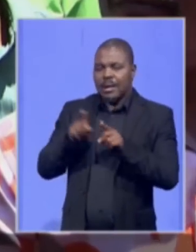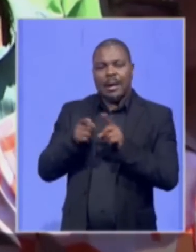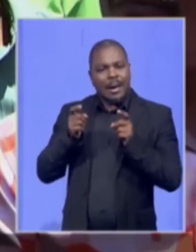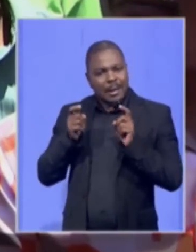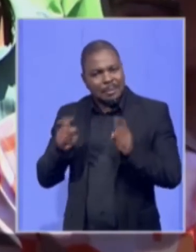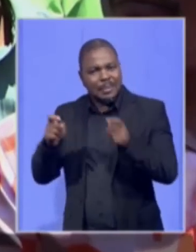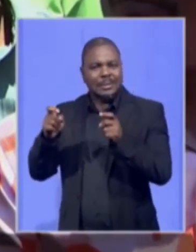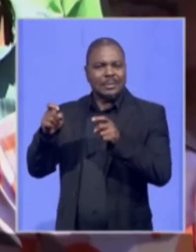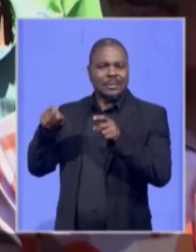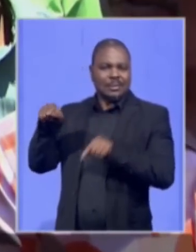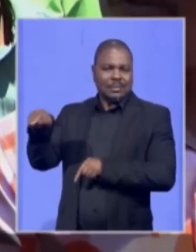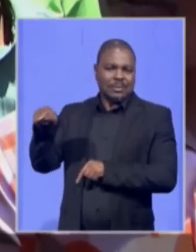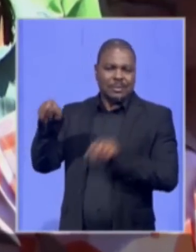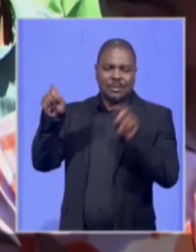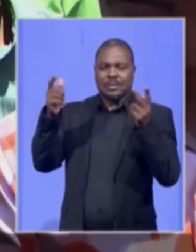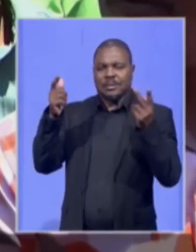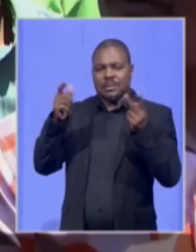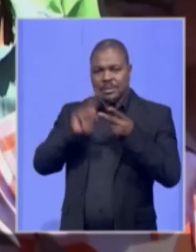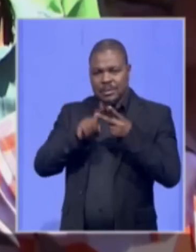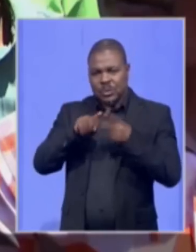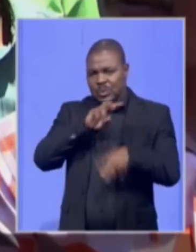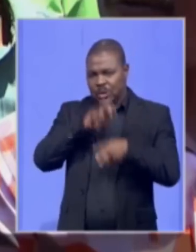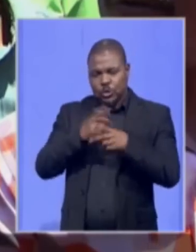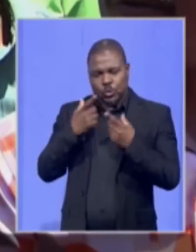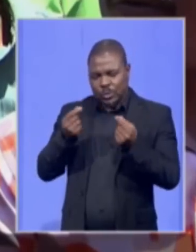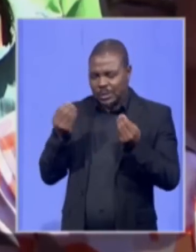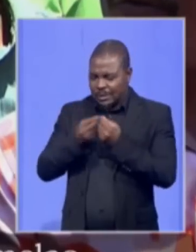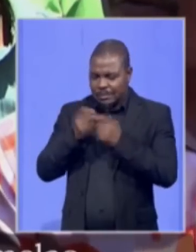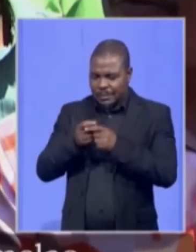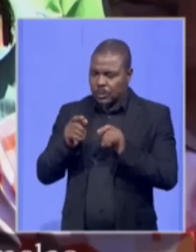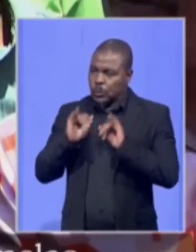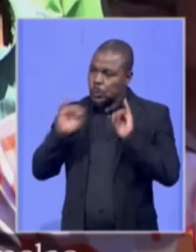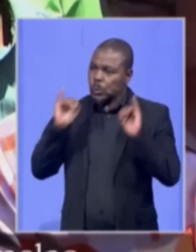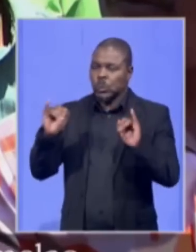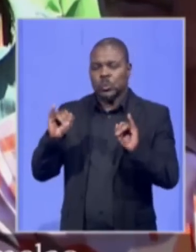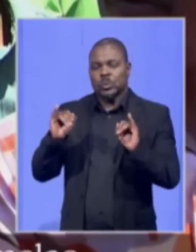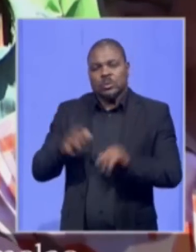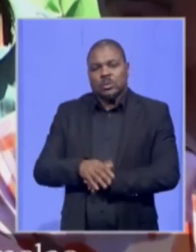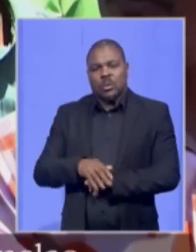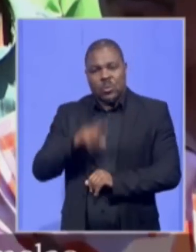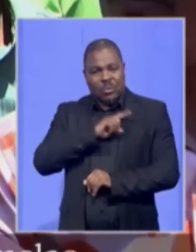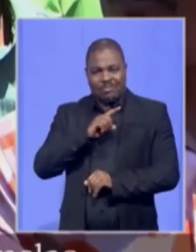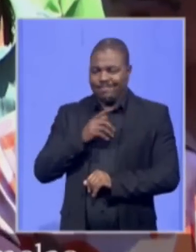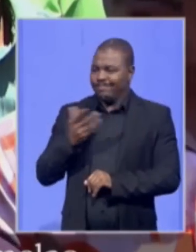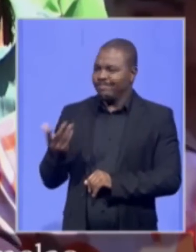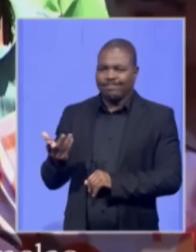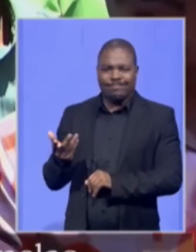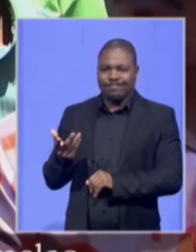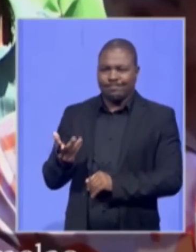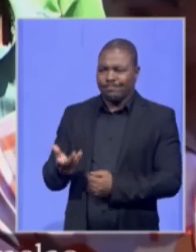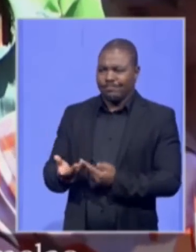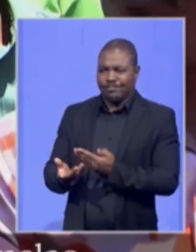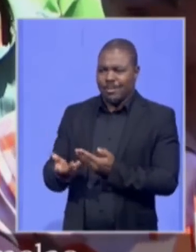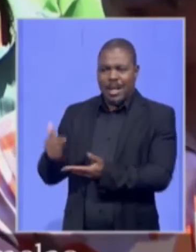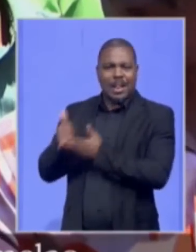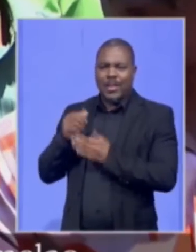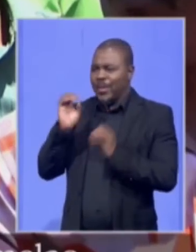emergency, and we have to do something drastic because it doesn't help